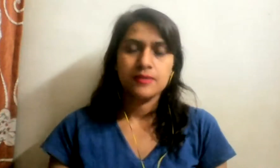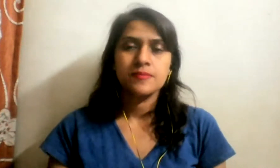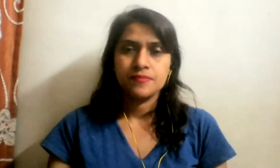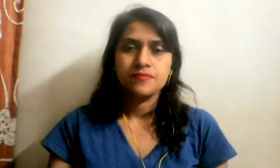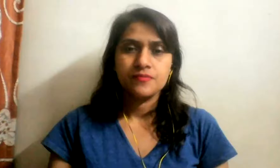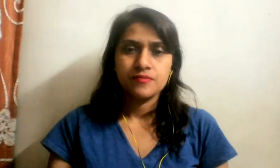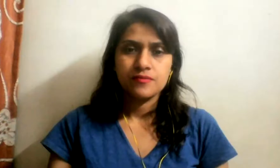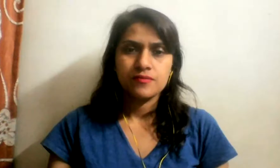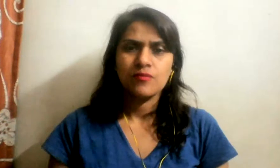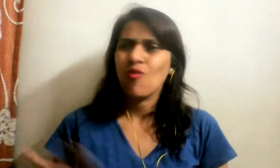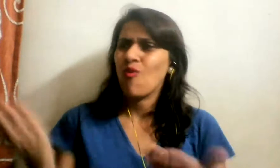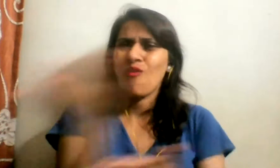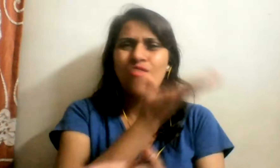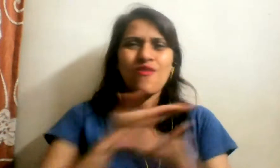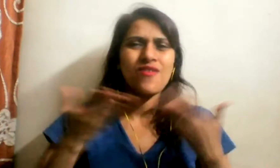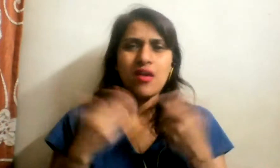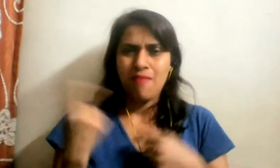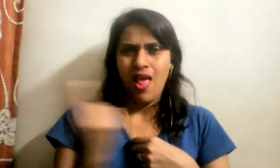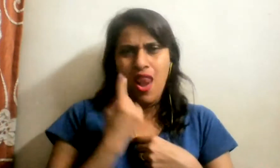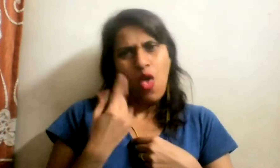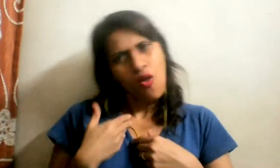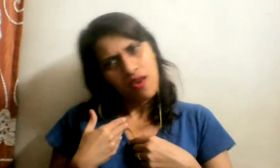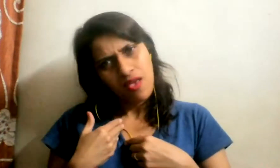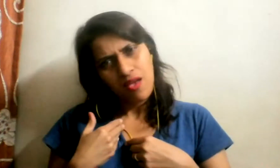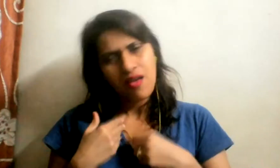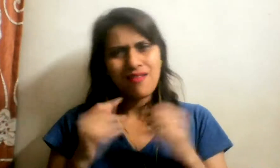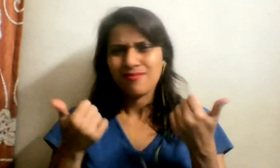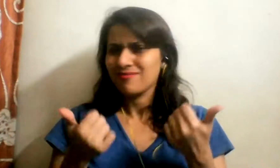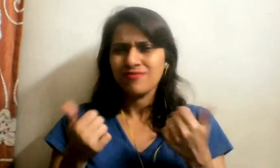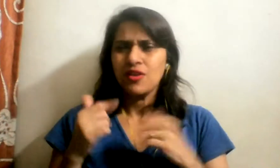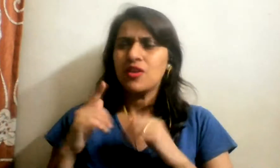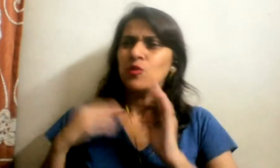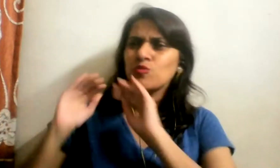Ultimately, we are all social animals. Man is a social animal, and